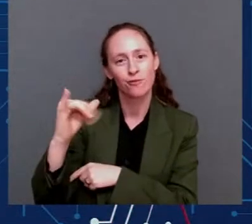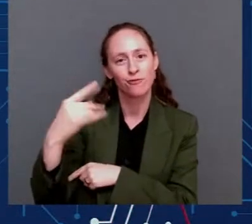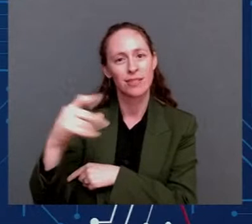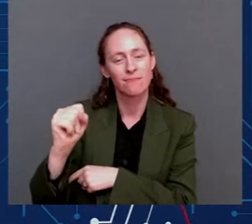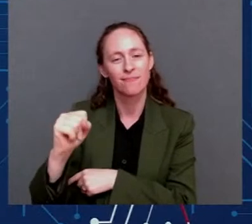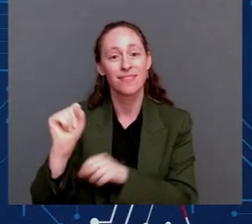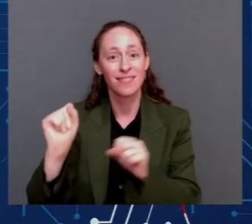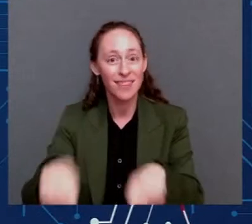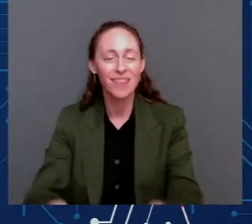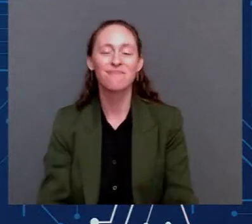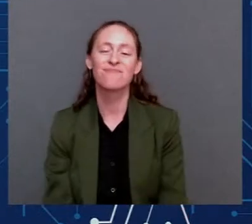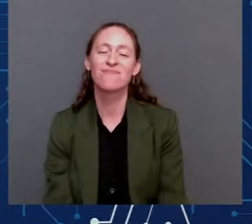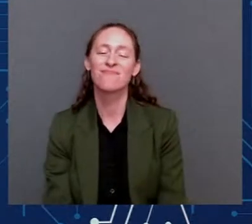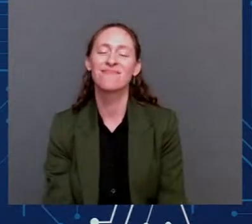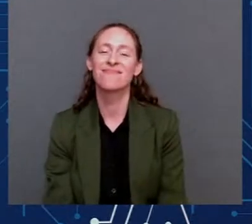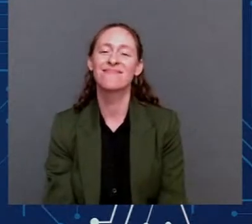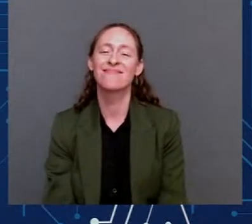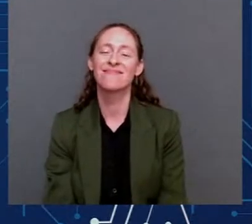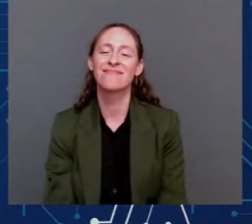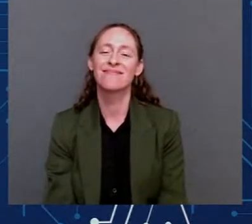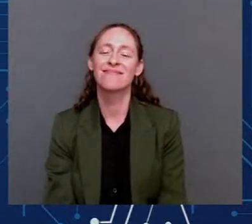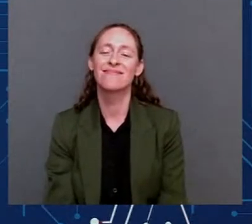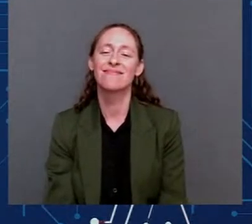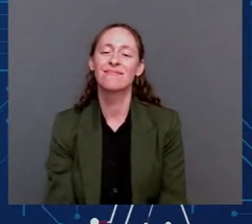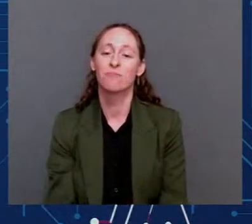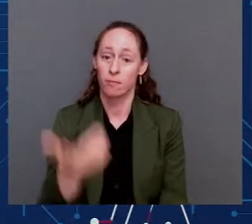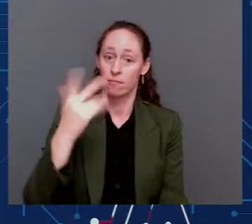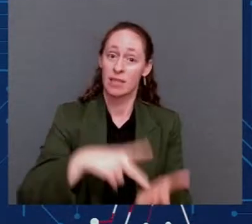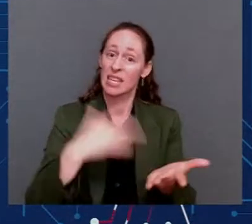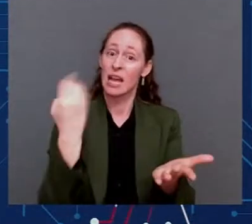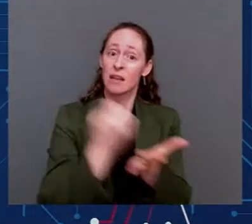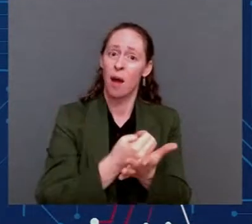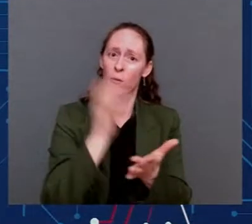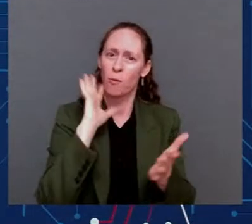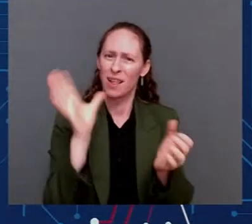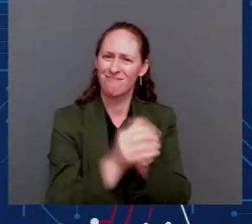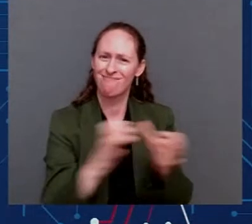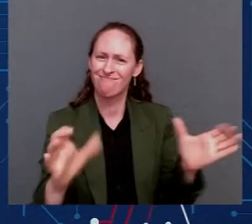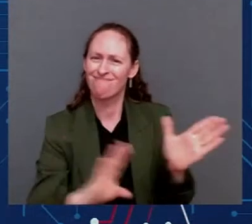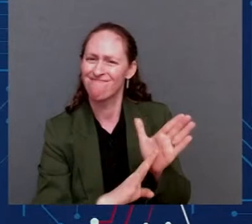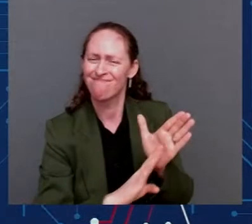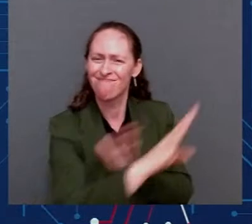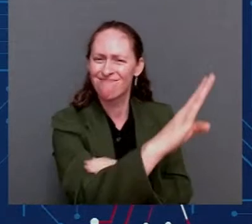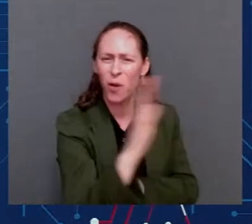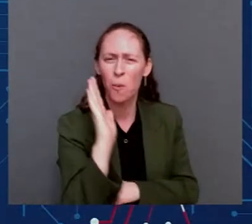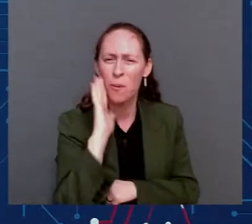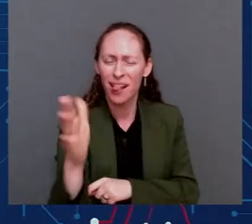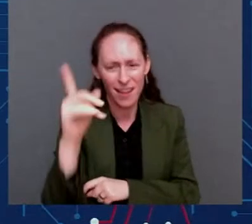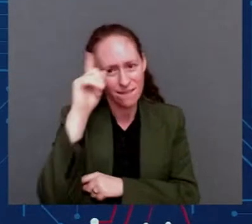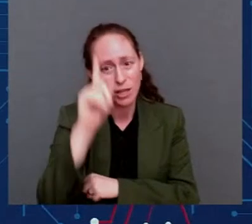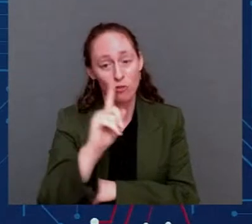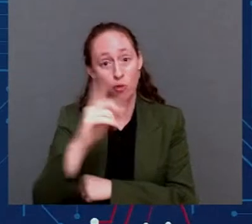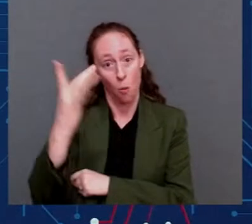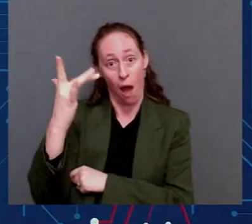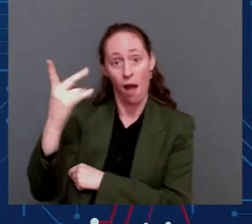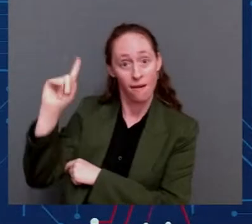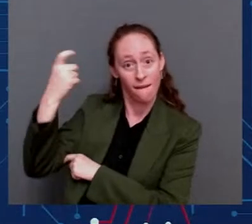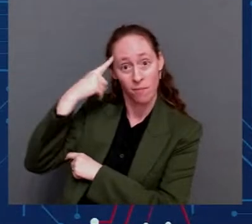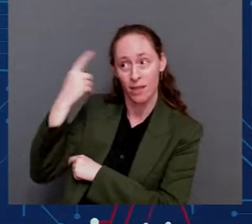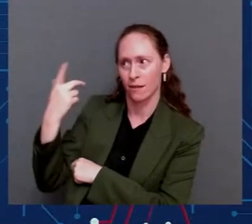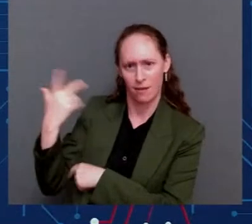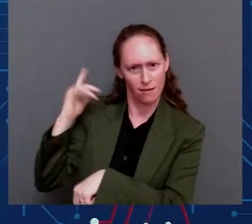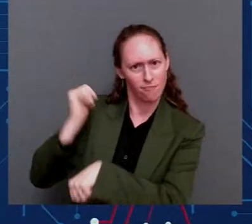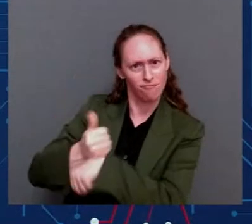of private investment through the incentives that the tax code can provide. This is really about building a strong